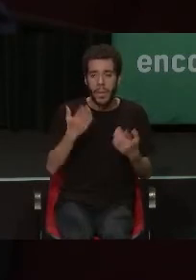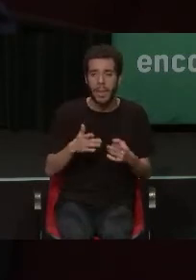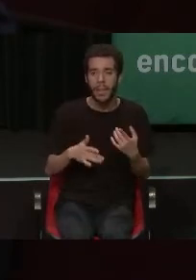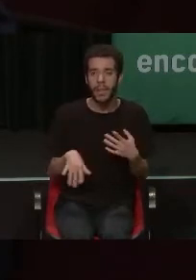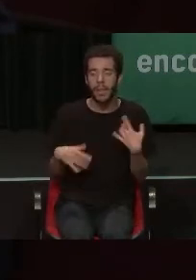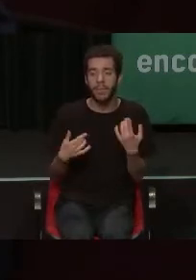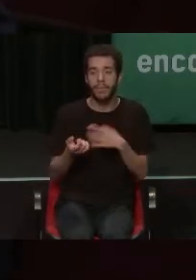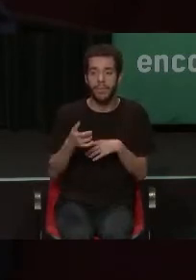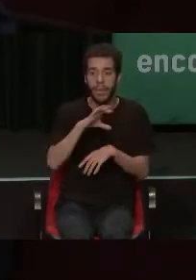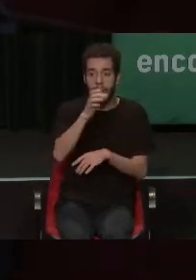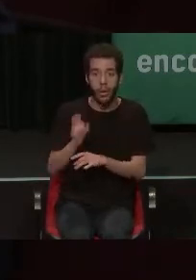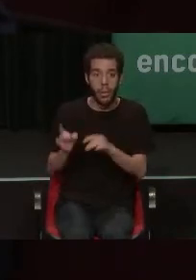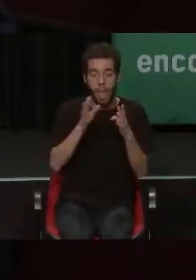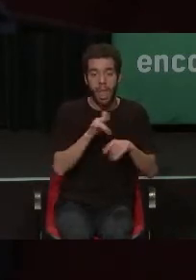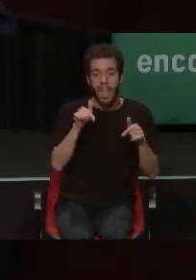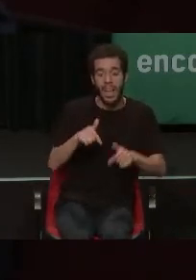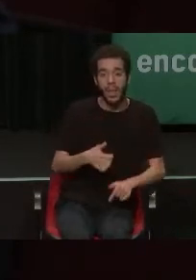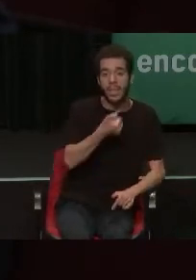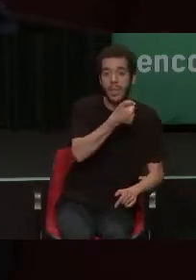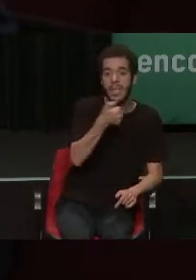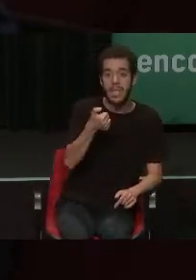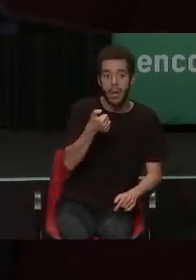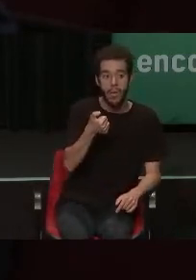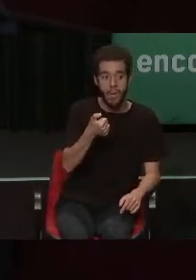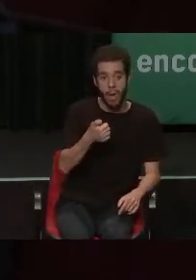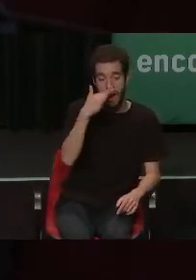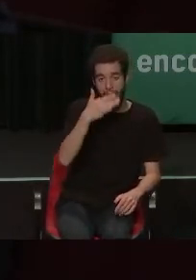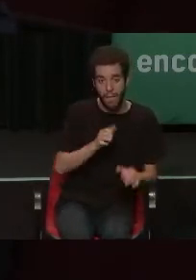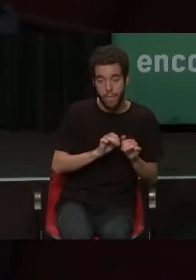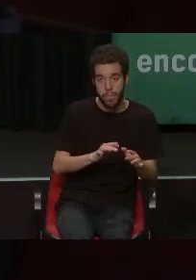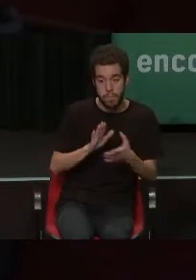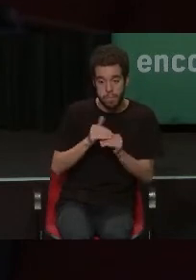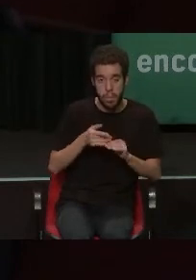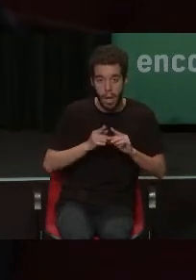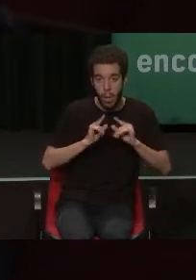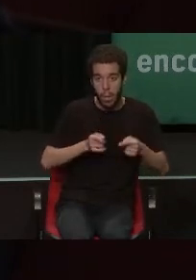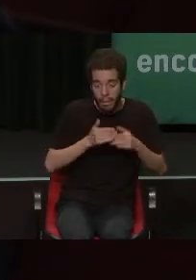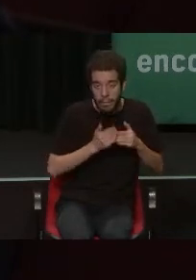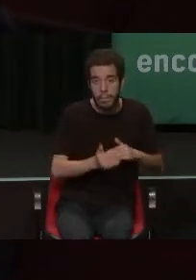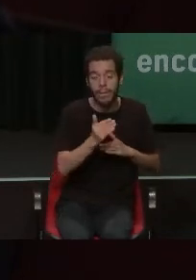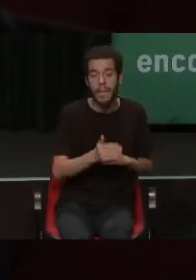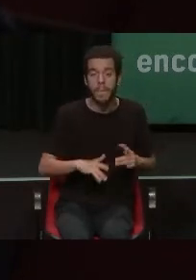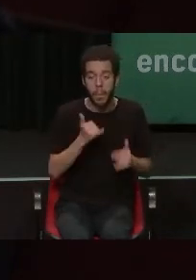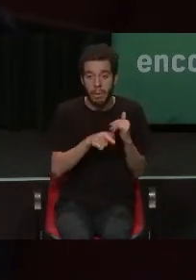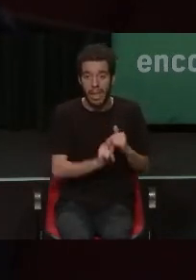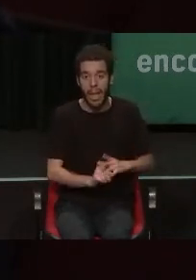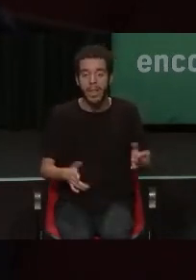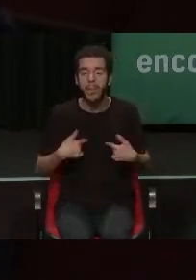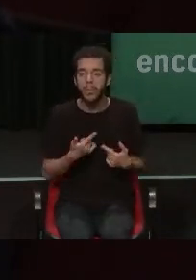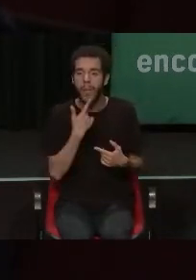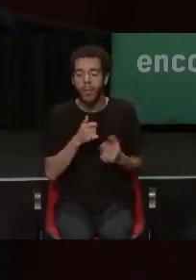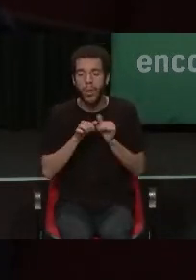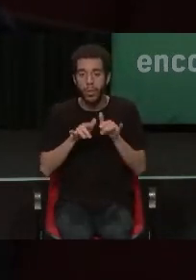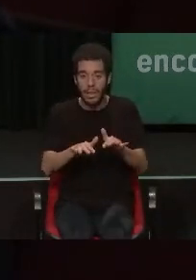we're talking about the age of 55. So this is one of the areas I think we can have cooperation, not only in breast cancer, but actually breast cancer,